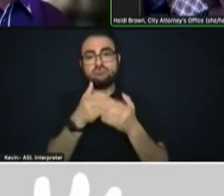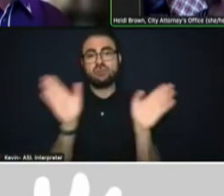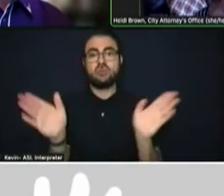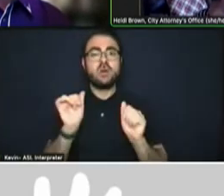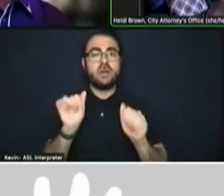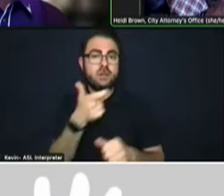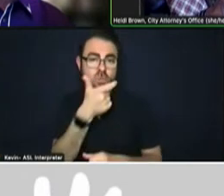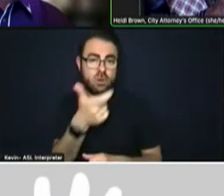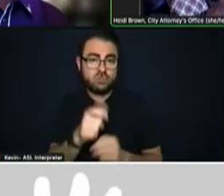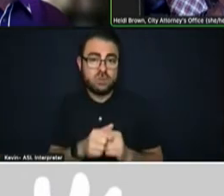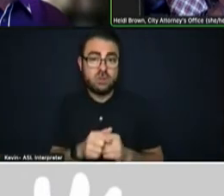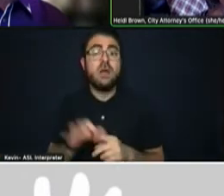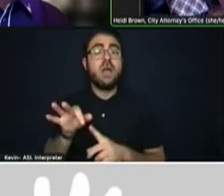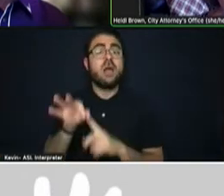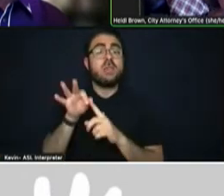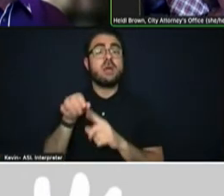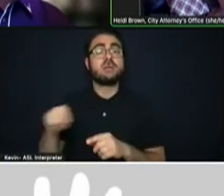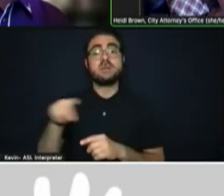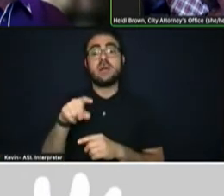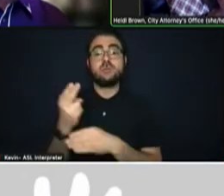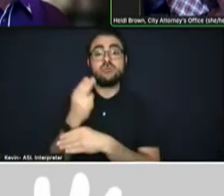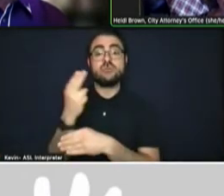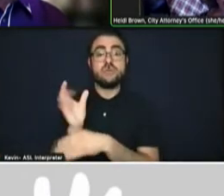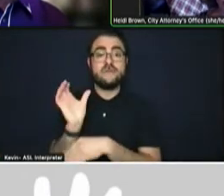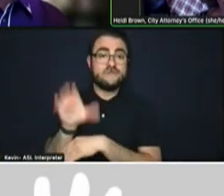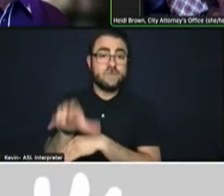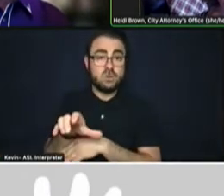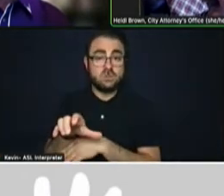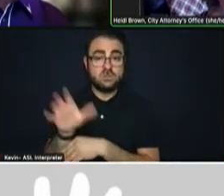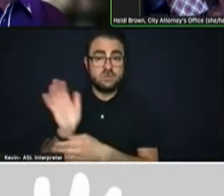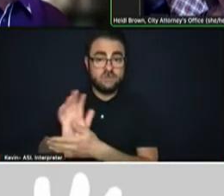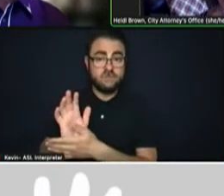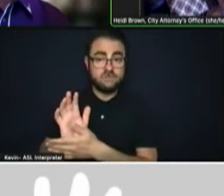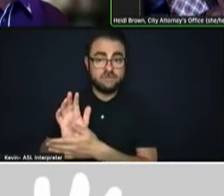force footage. So